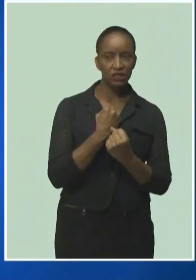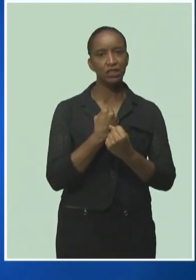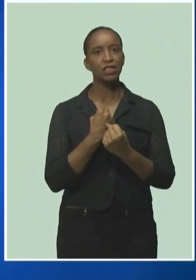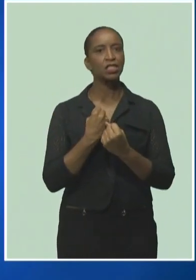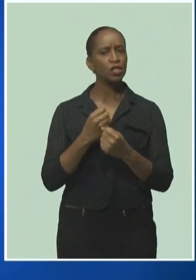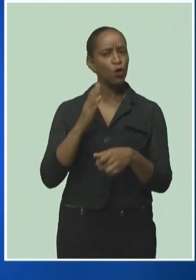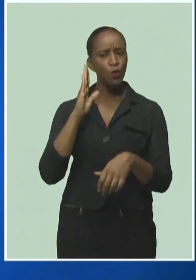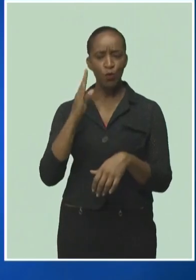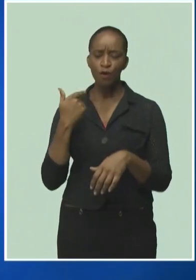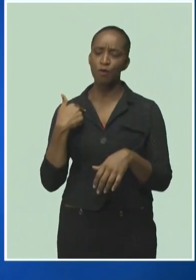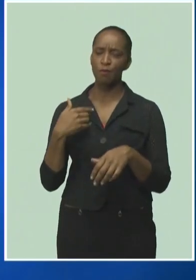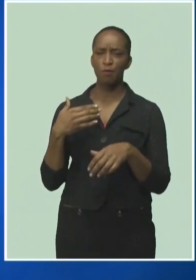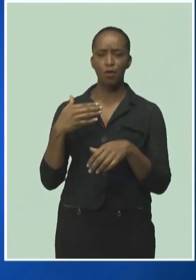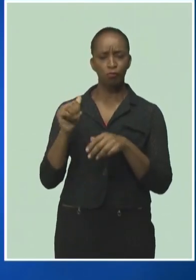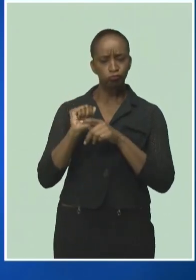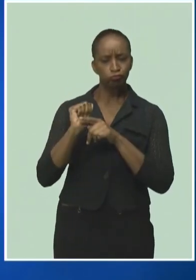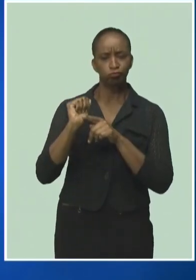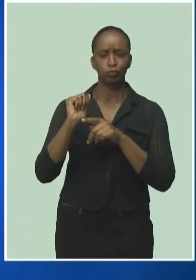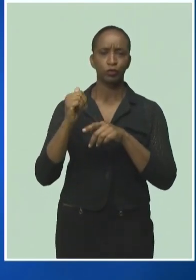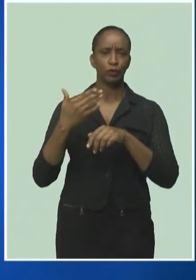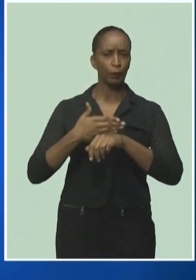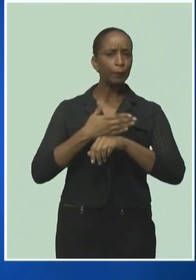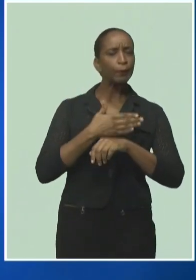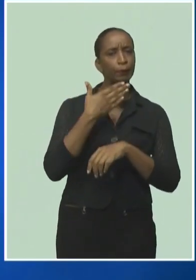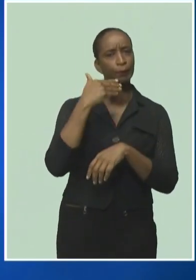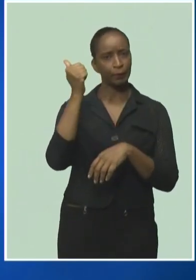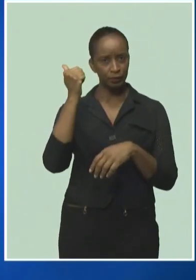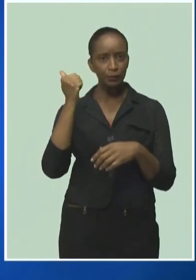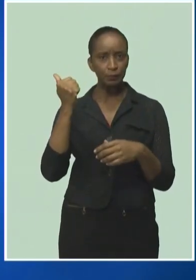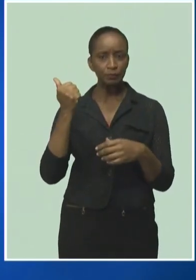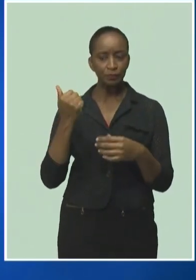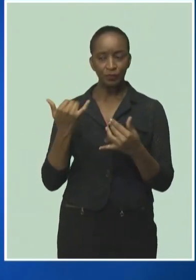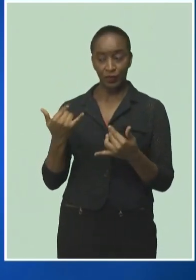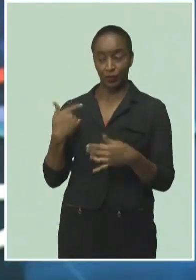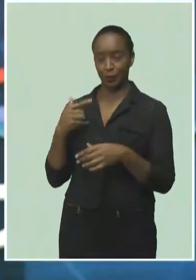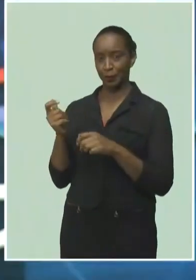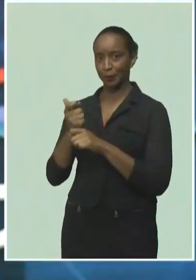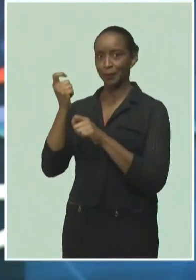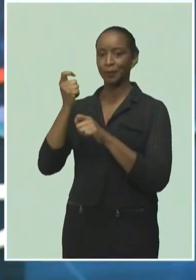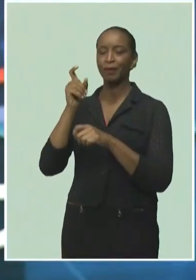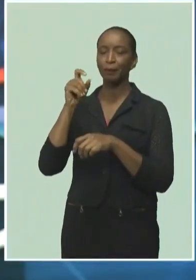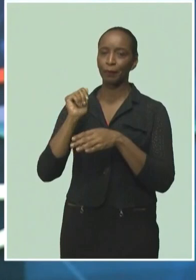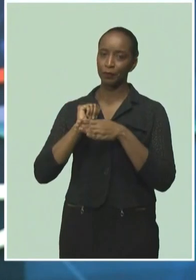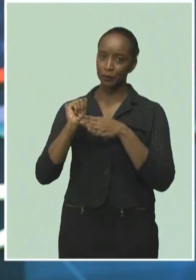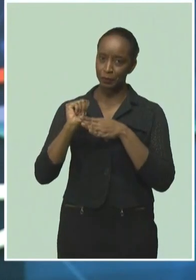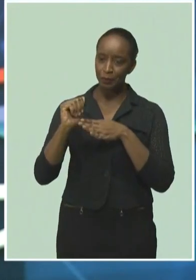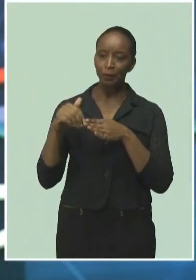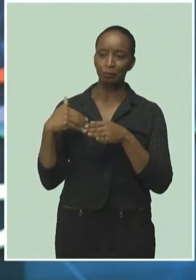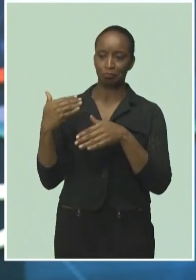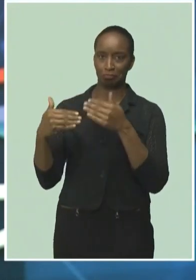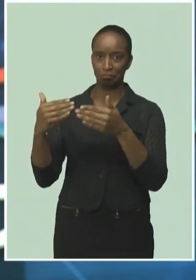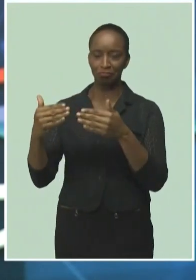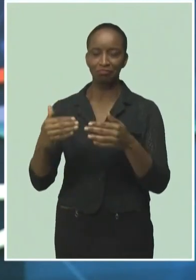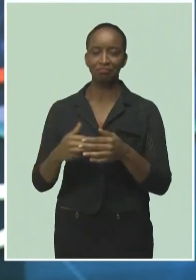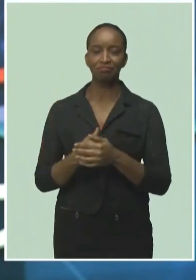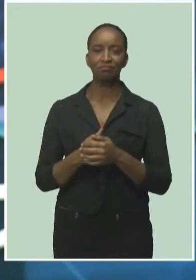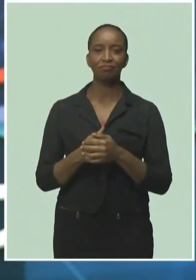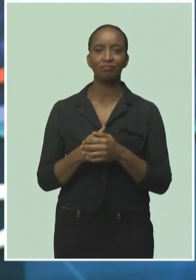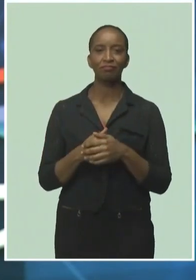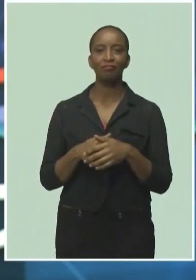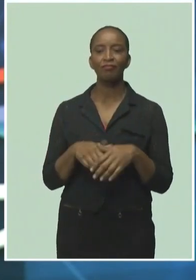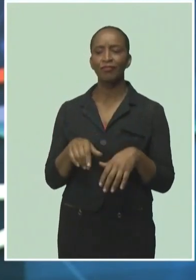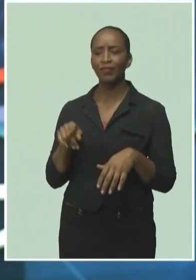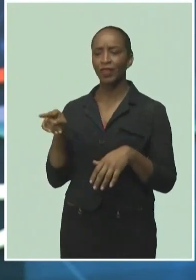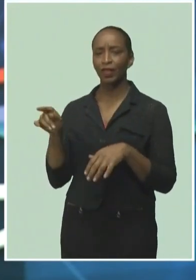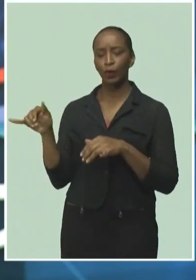which I did. So I know from here now it's practice for the second hurdle. Well, the successful mixologist gave details of his